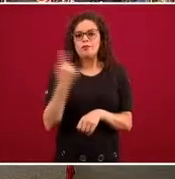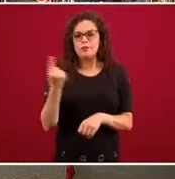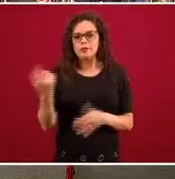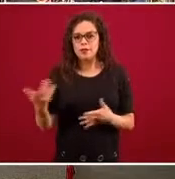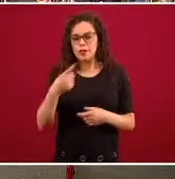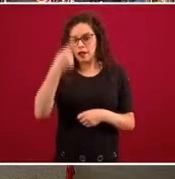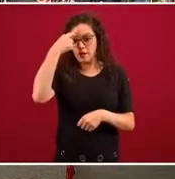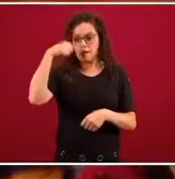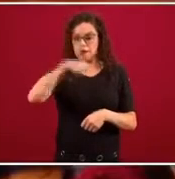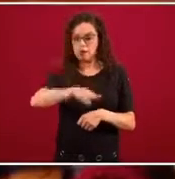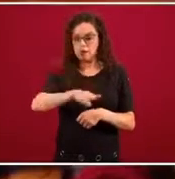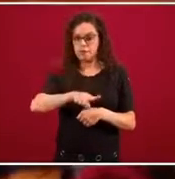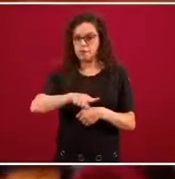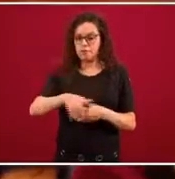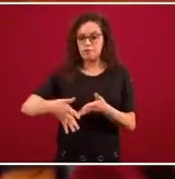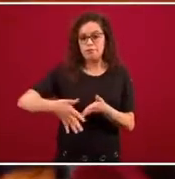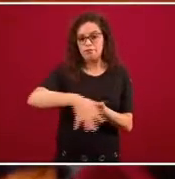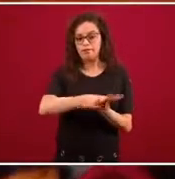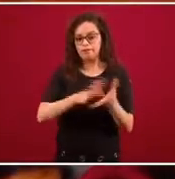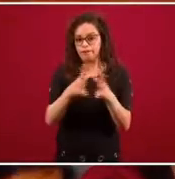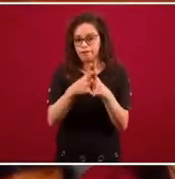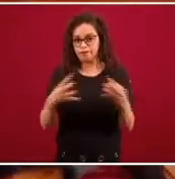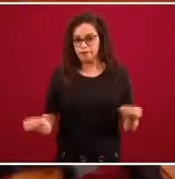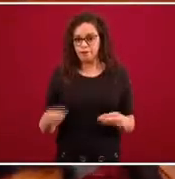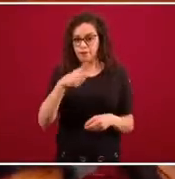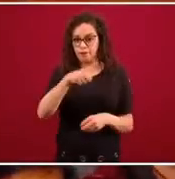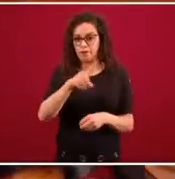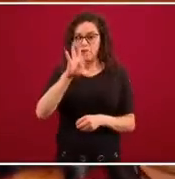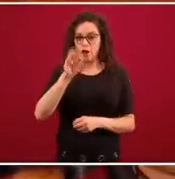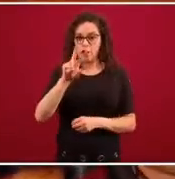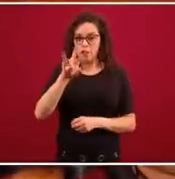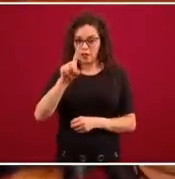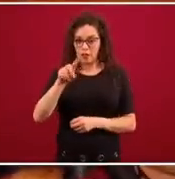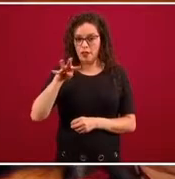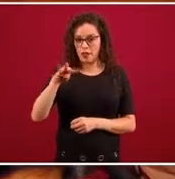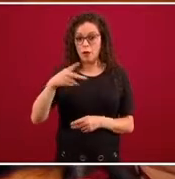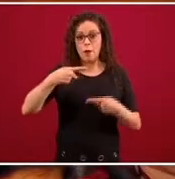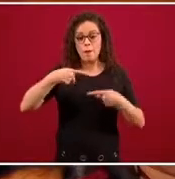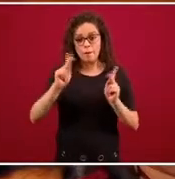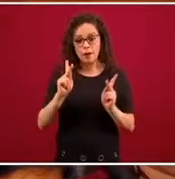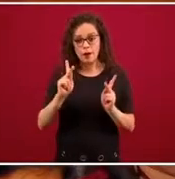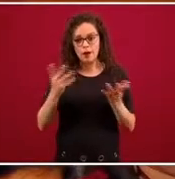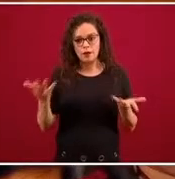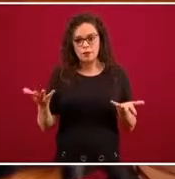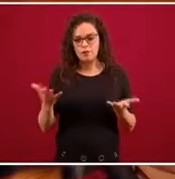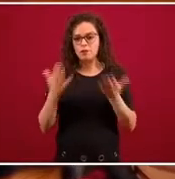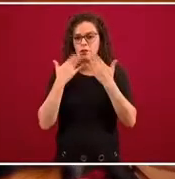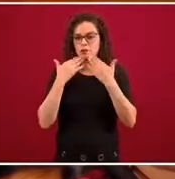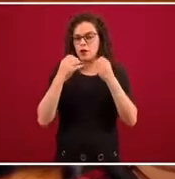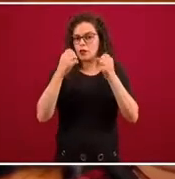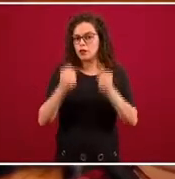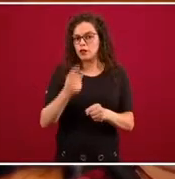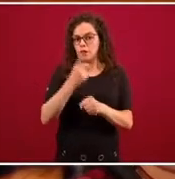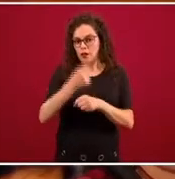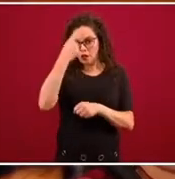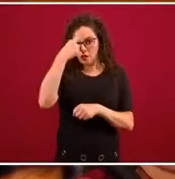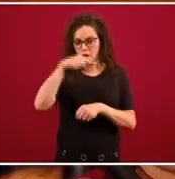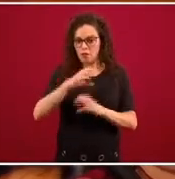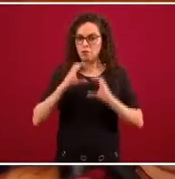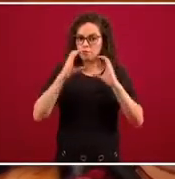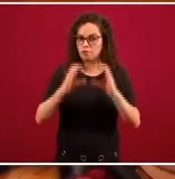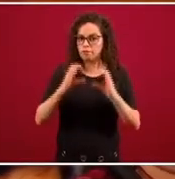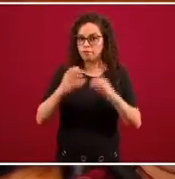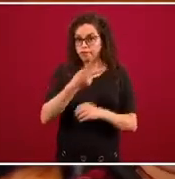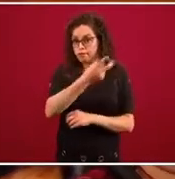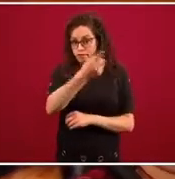today nurse personnel are the heroes amidst this crisis, but beyond those